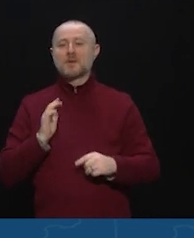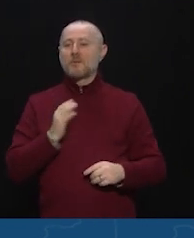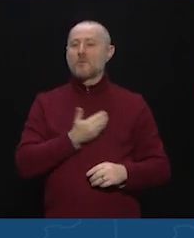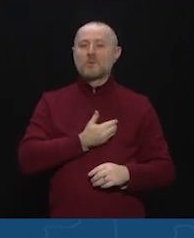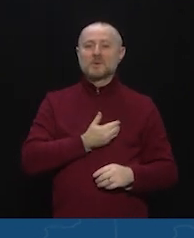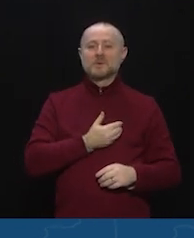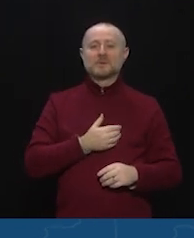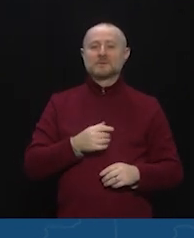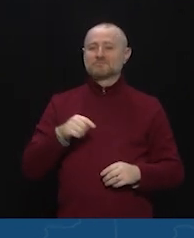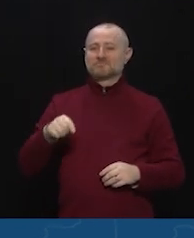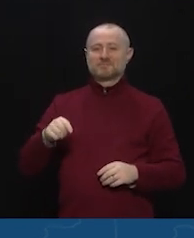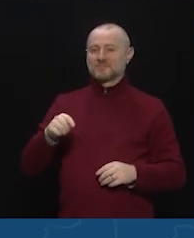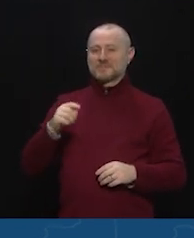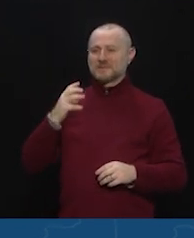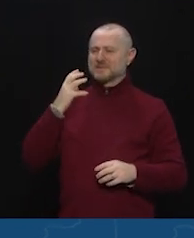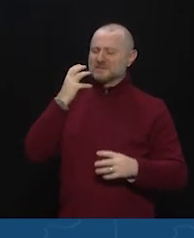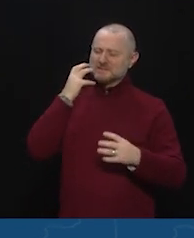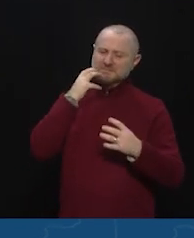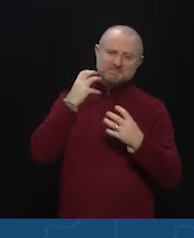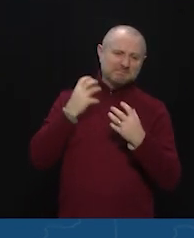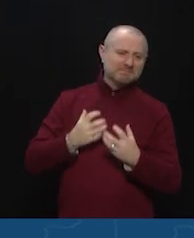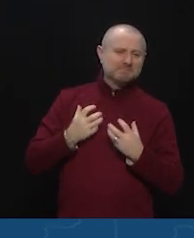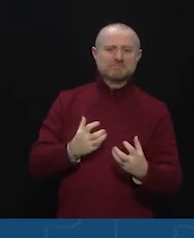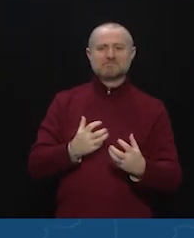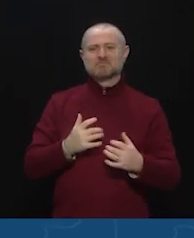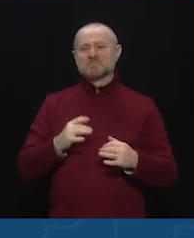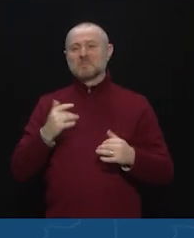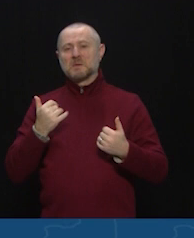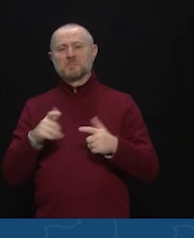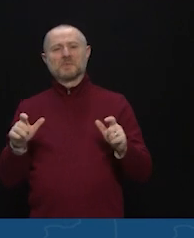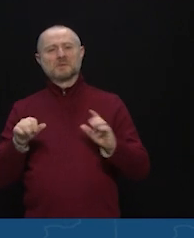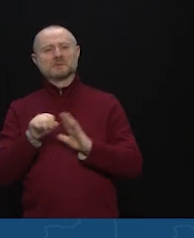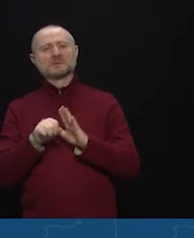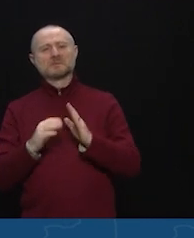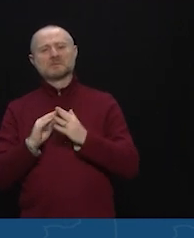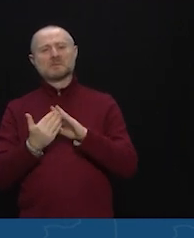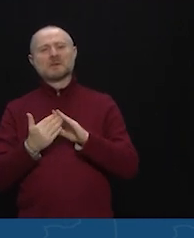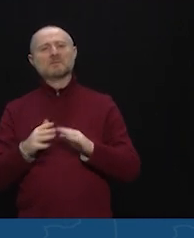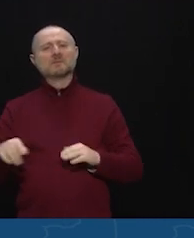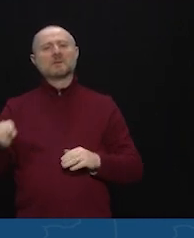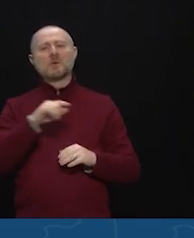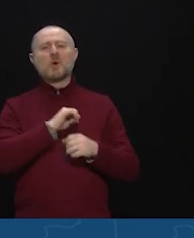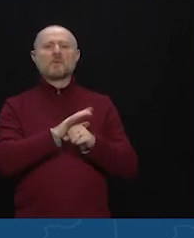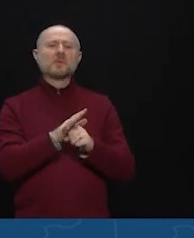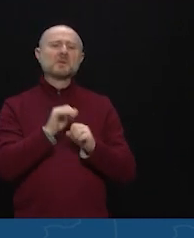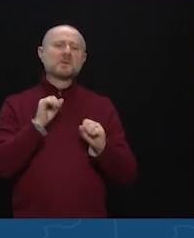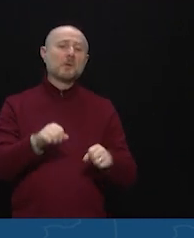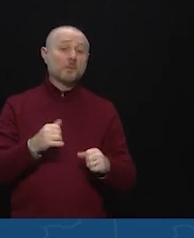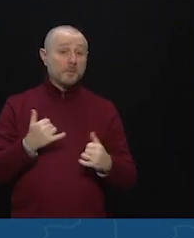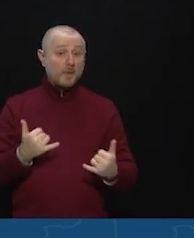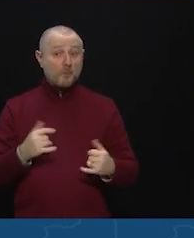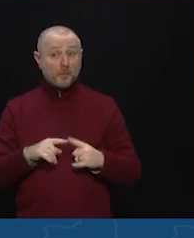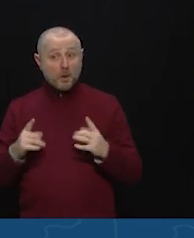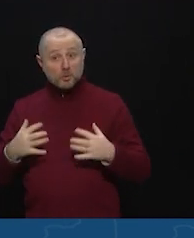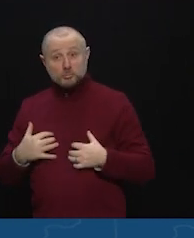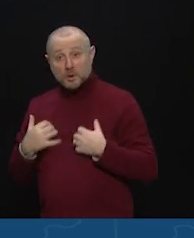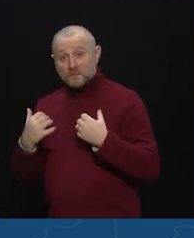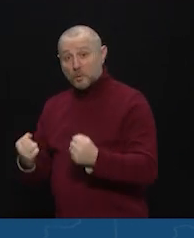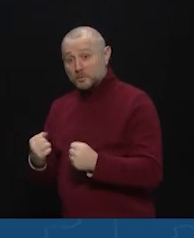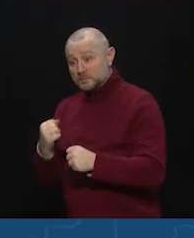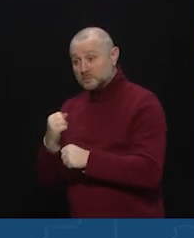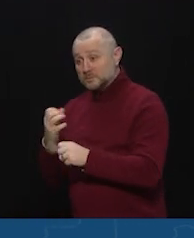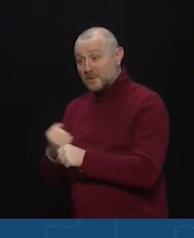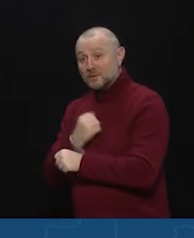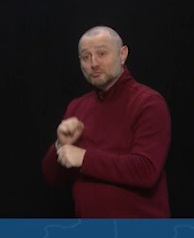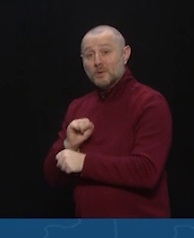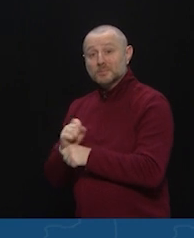nation saw similar impacts of COVID. We are now recovering in jobs, but New York is lagging the